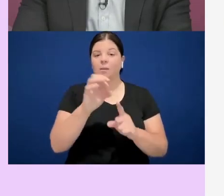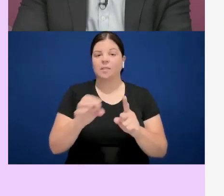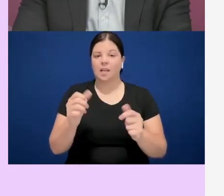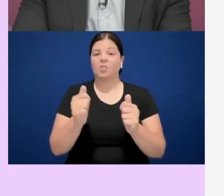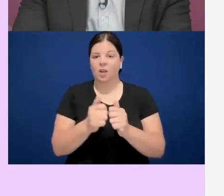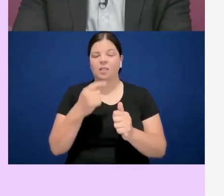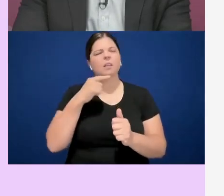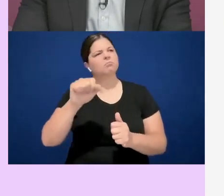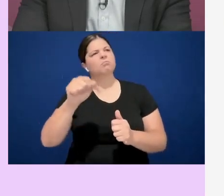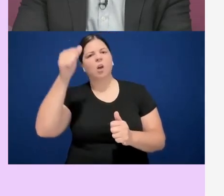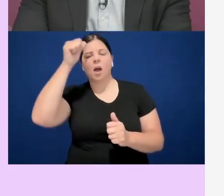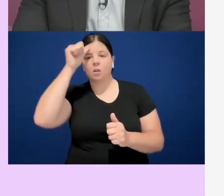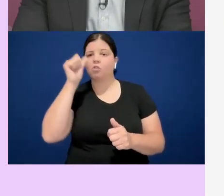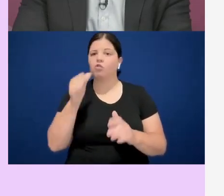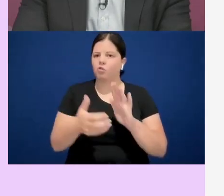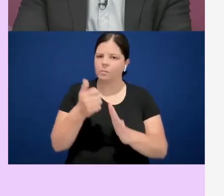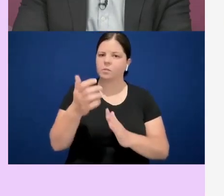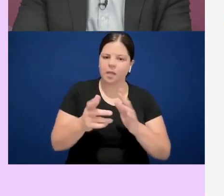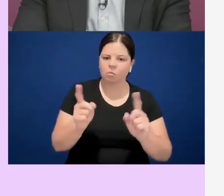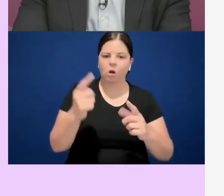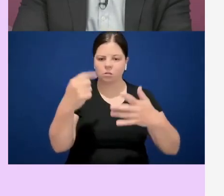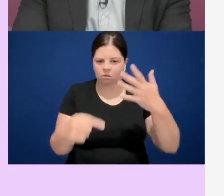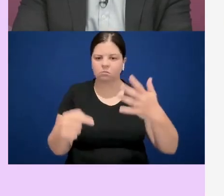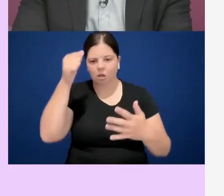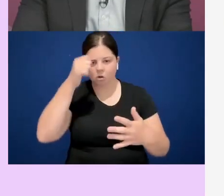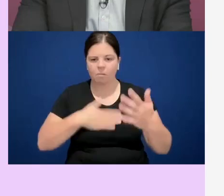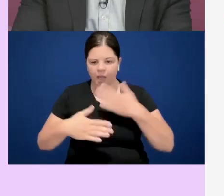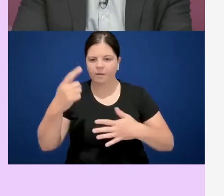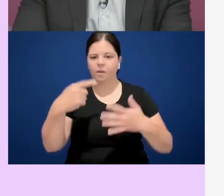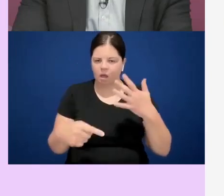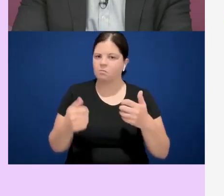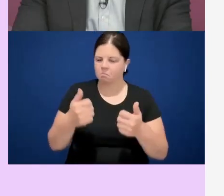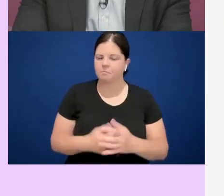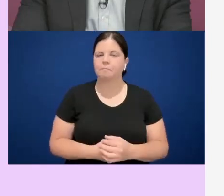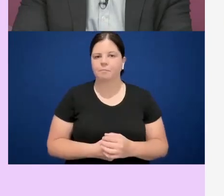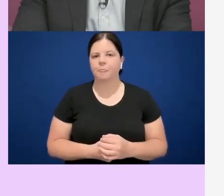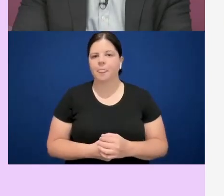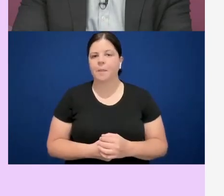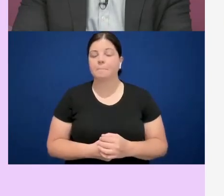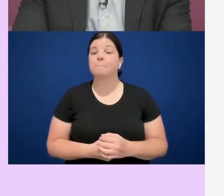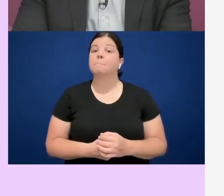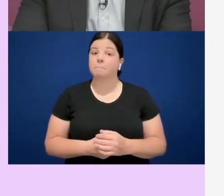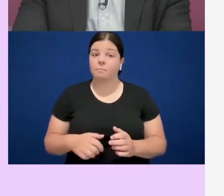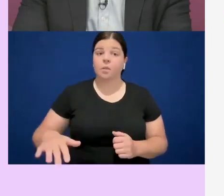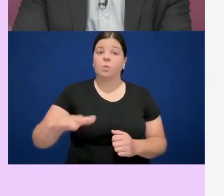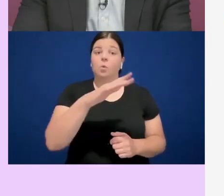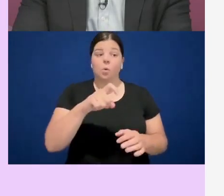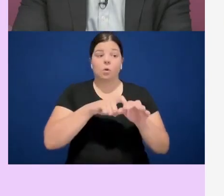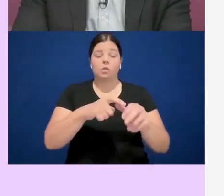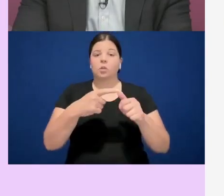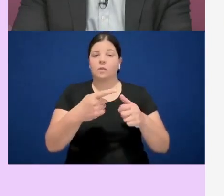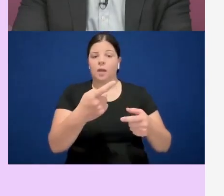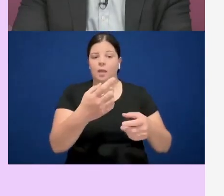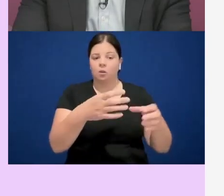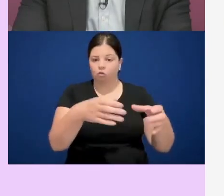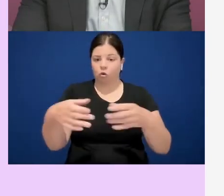what constitutes corruption or corrupt behaviour. A positive finding across all survey groups was that most people believe